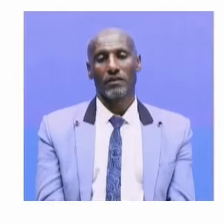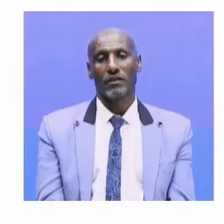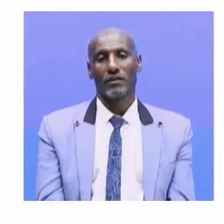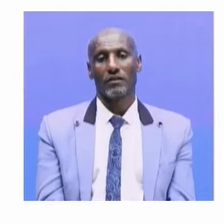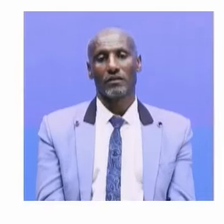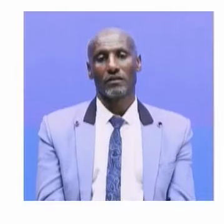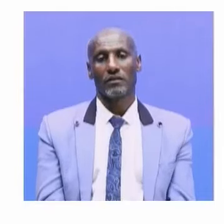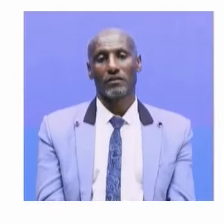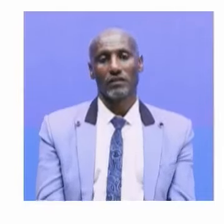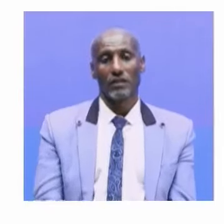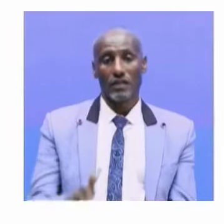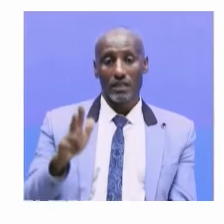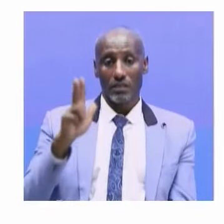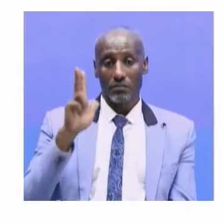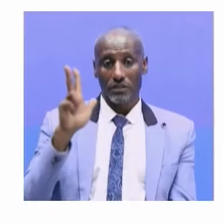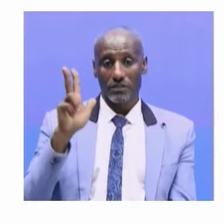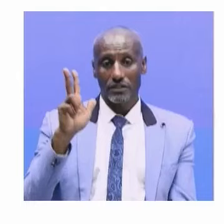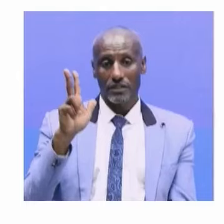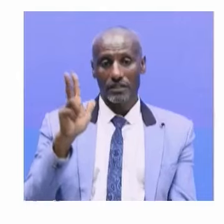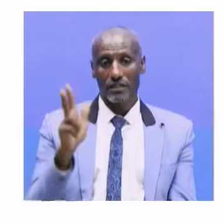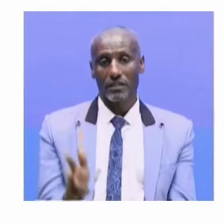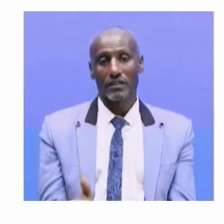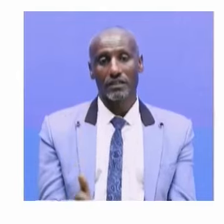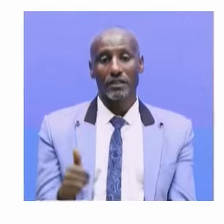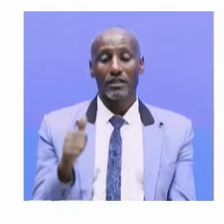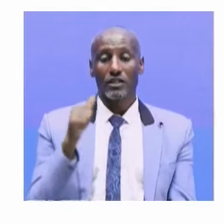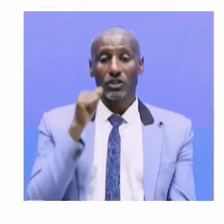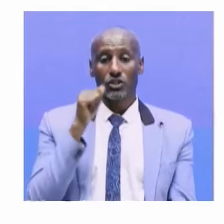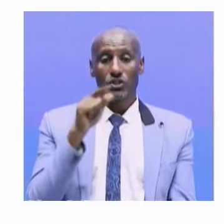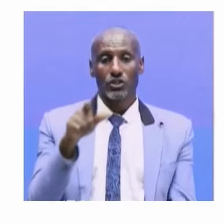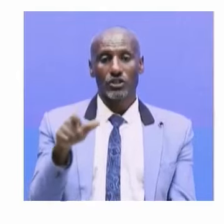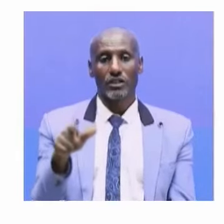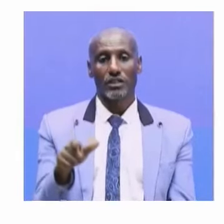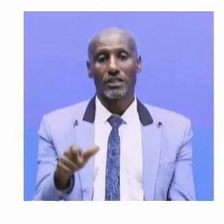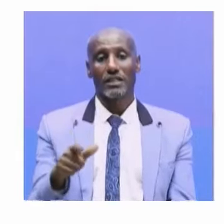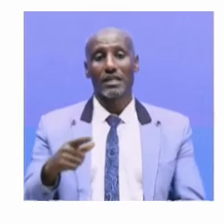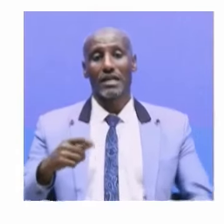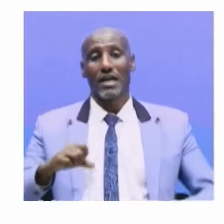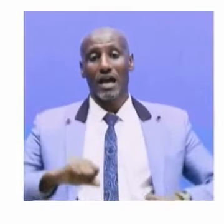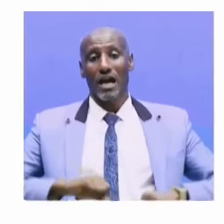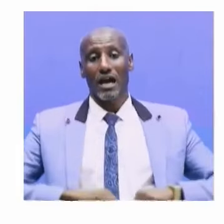And here is question number 3. She has